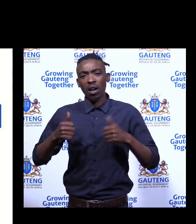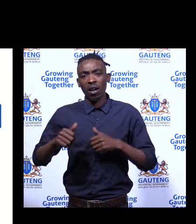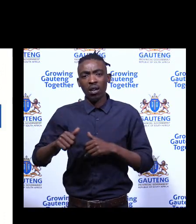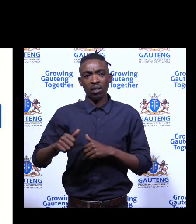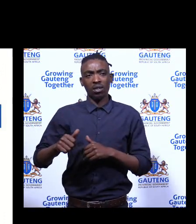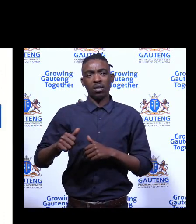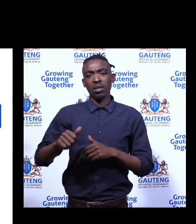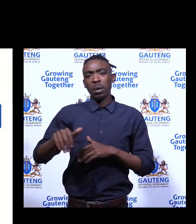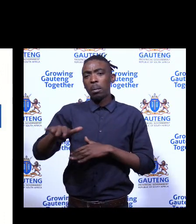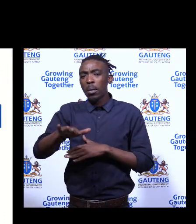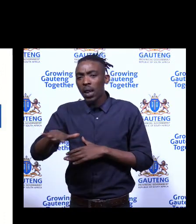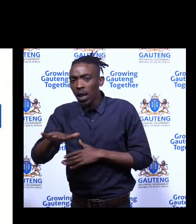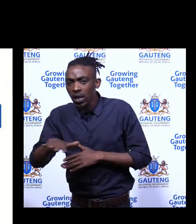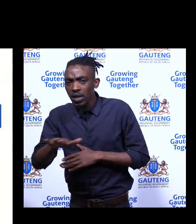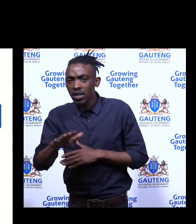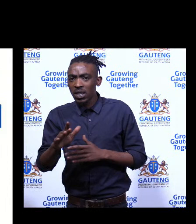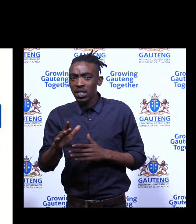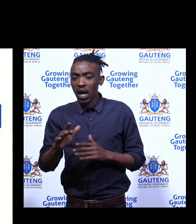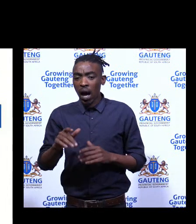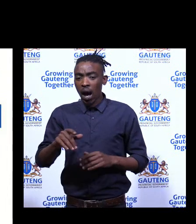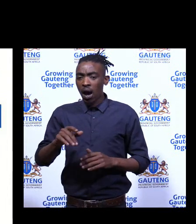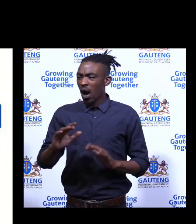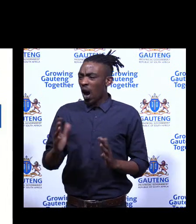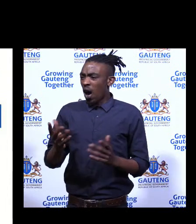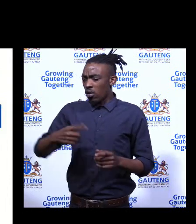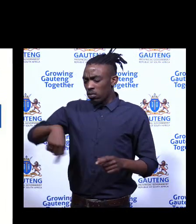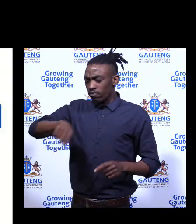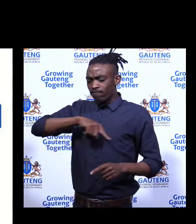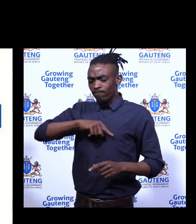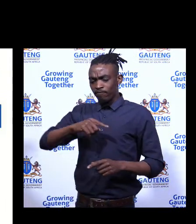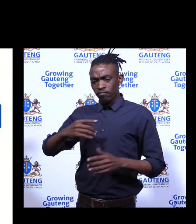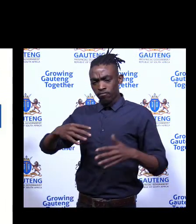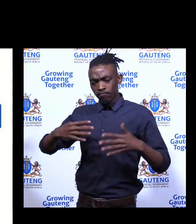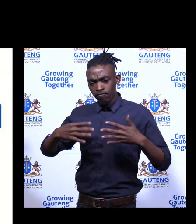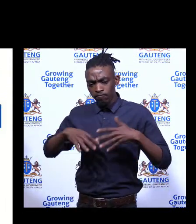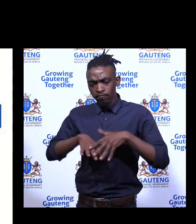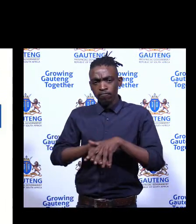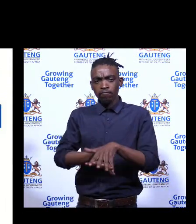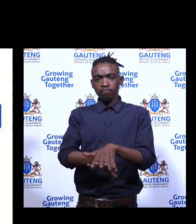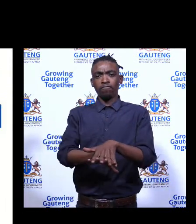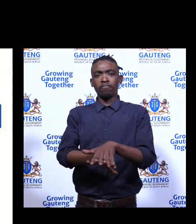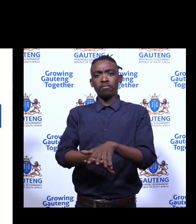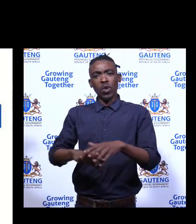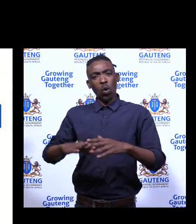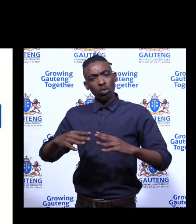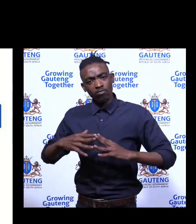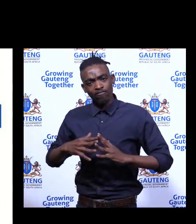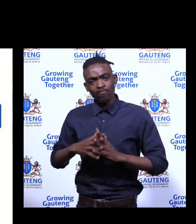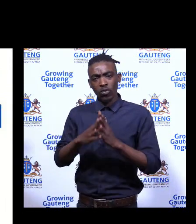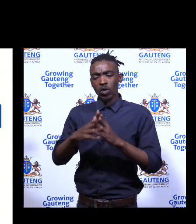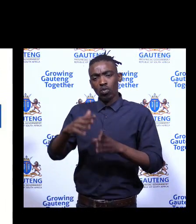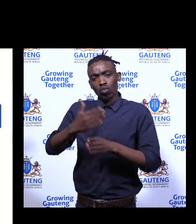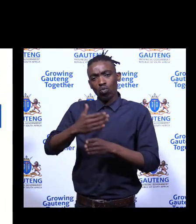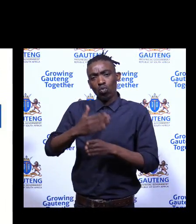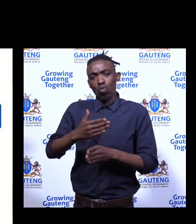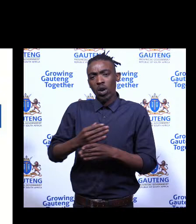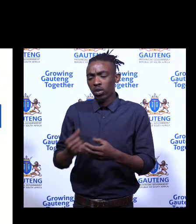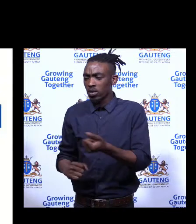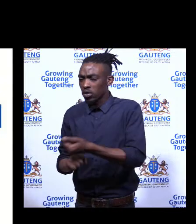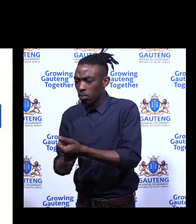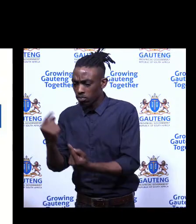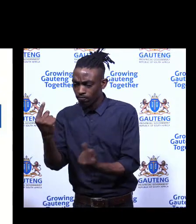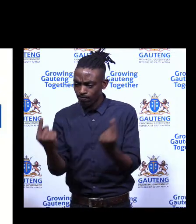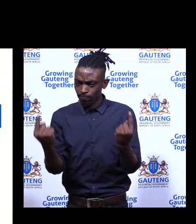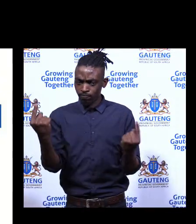how we work together within that sphere to actually be able to work towards the